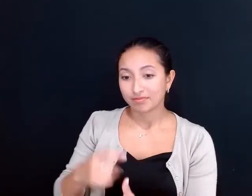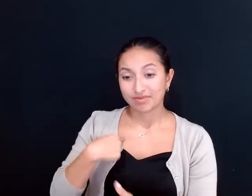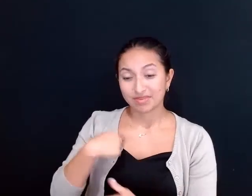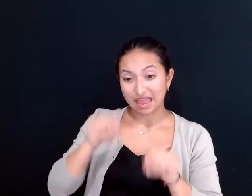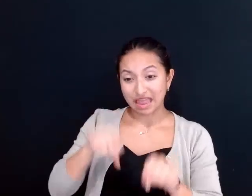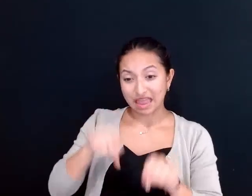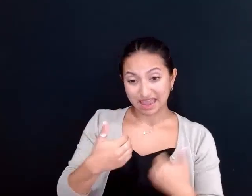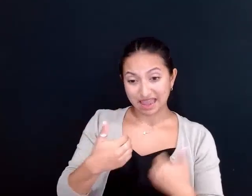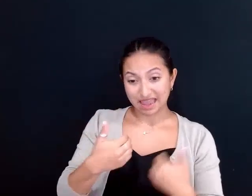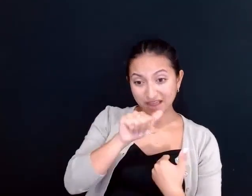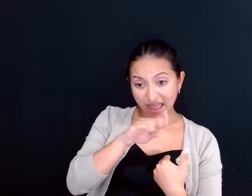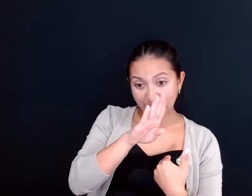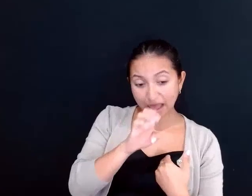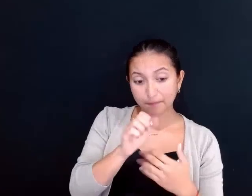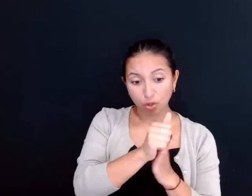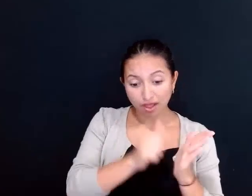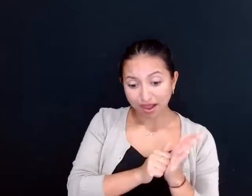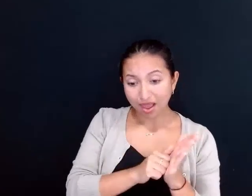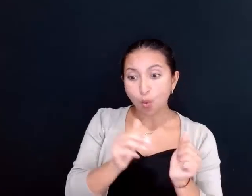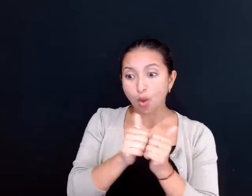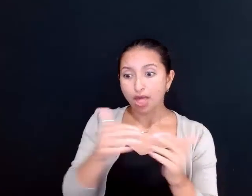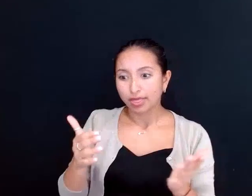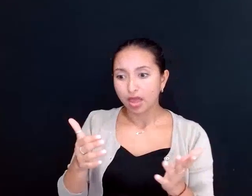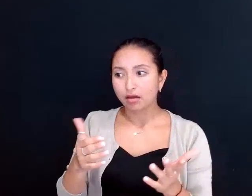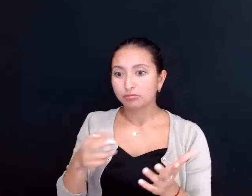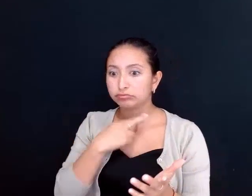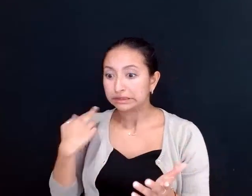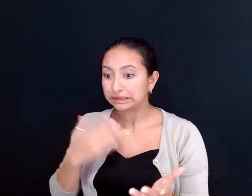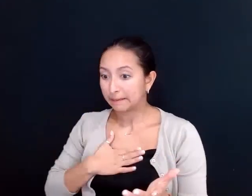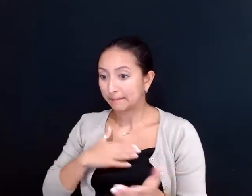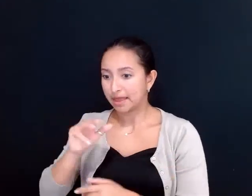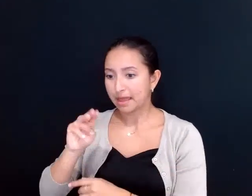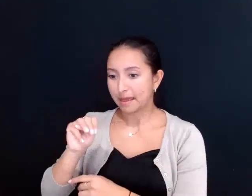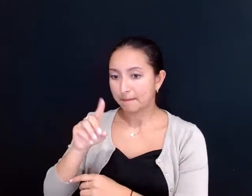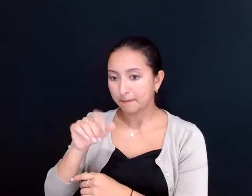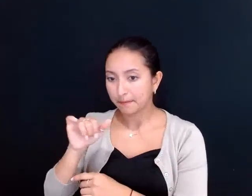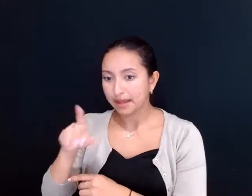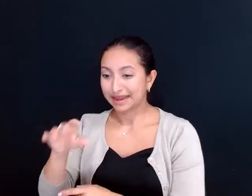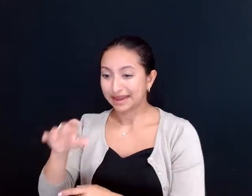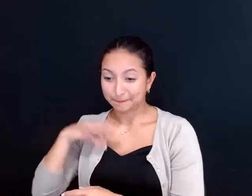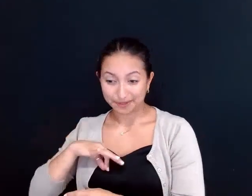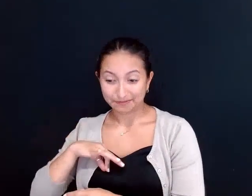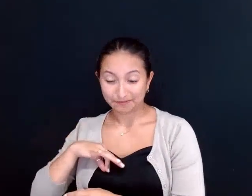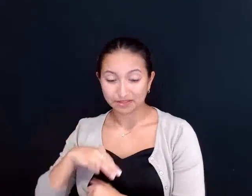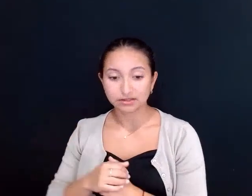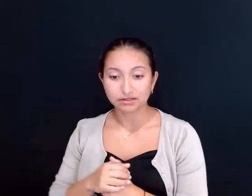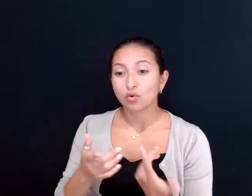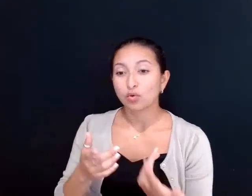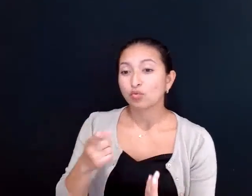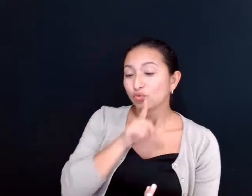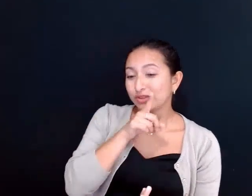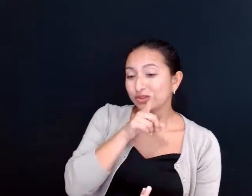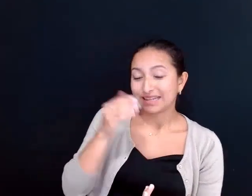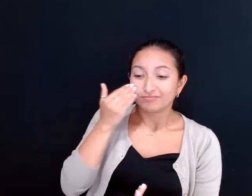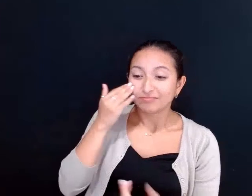about jeopardizing my Medicaid benefits? And so Medicaid's totally separate. And so some